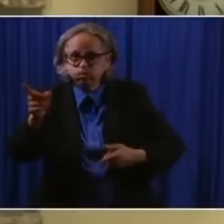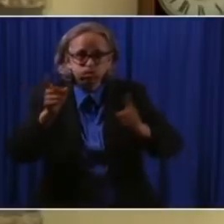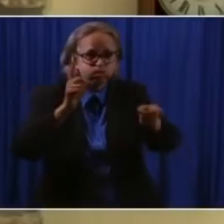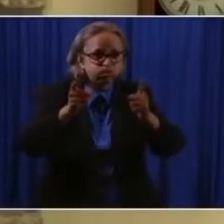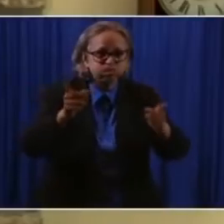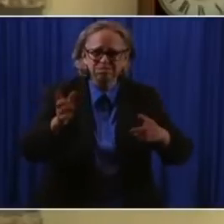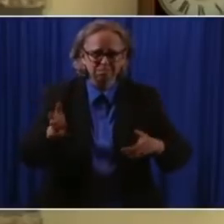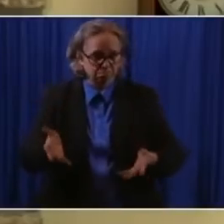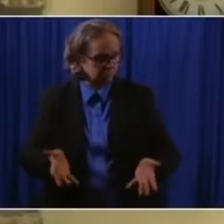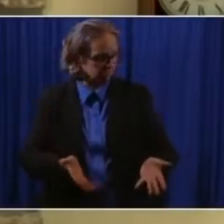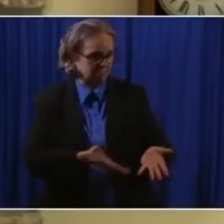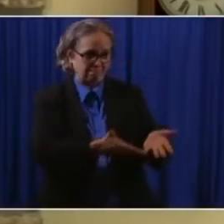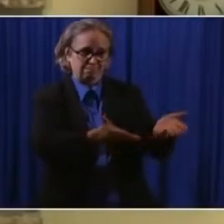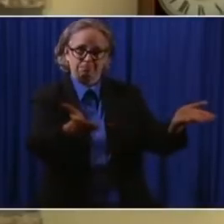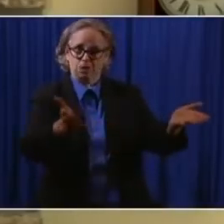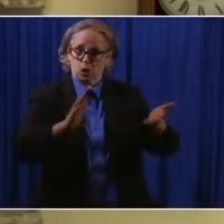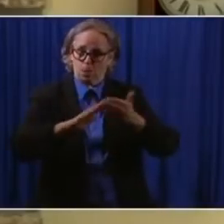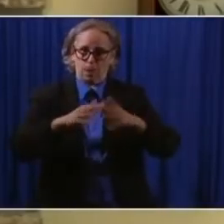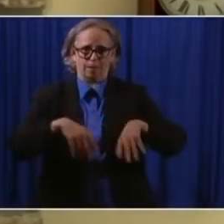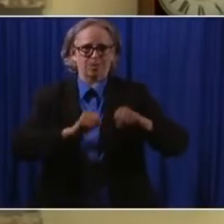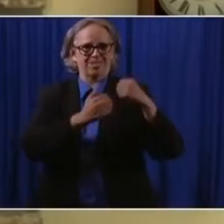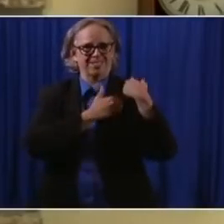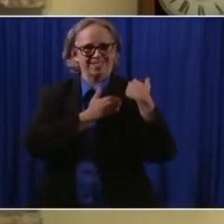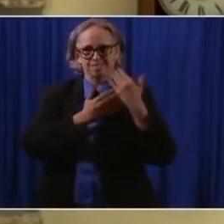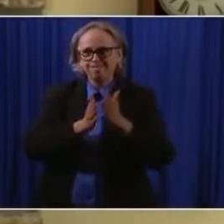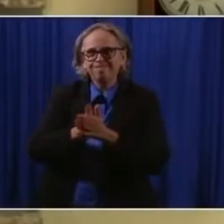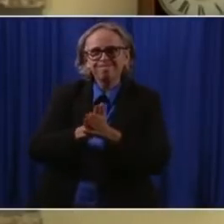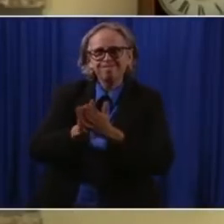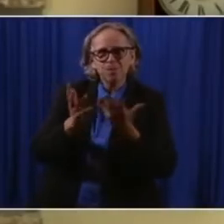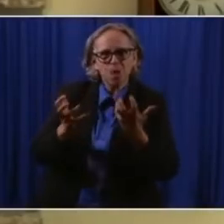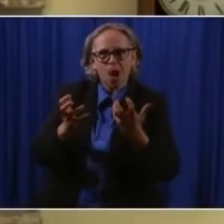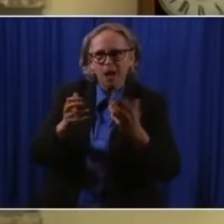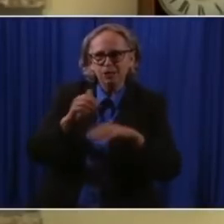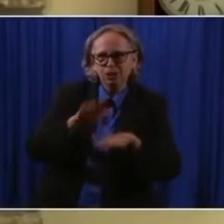lot of incentive for our rural communities to do that.